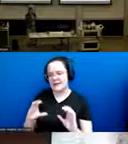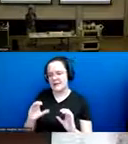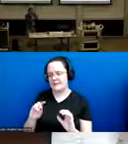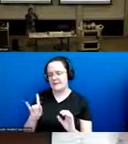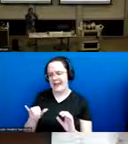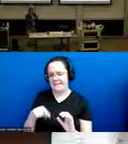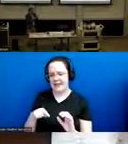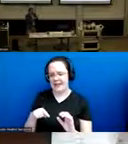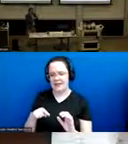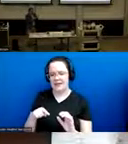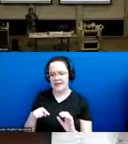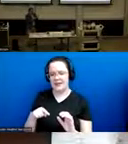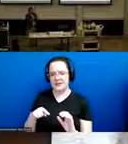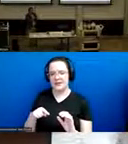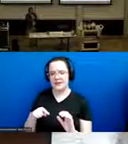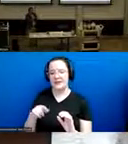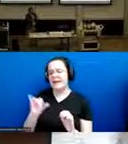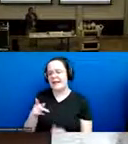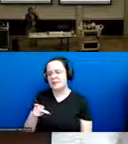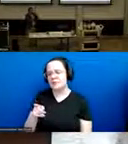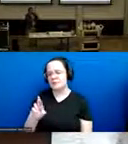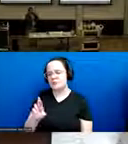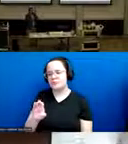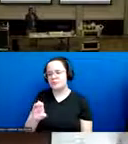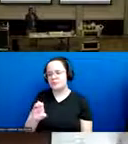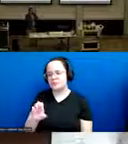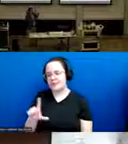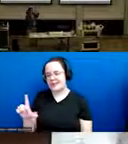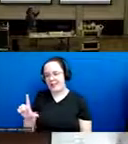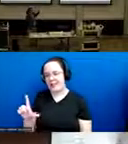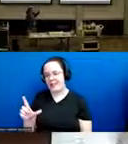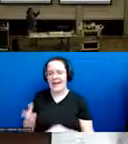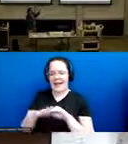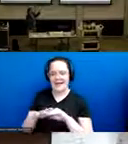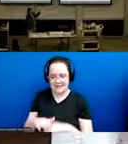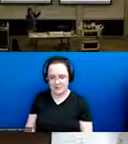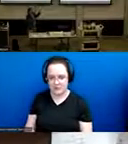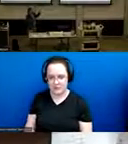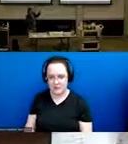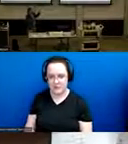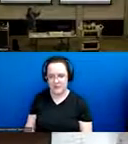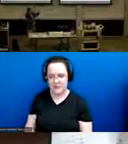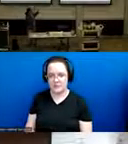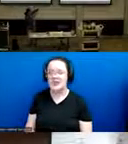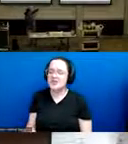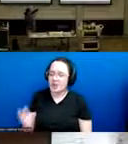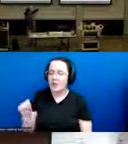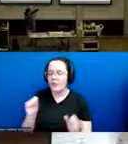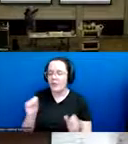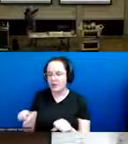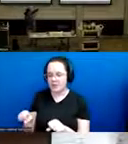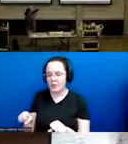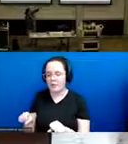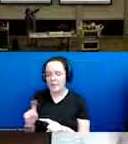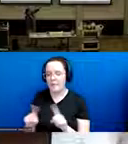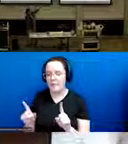enhancement that then will drive this photon blockade. So yes, it's possible to do it like that, but you will have to,